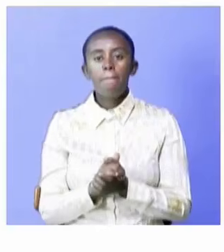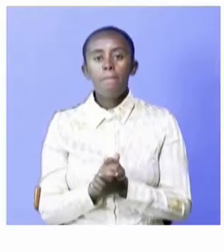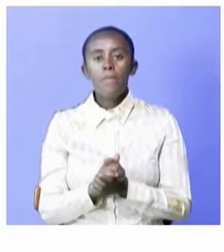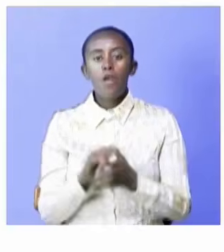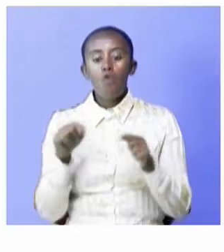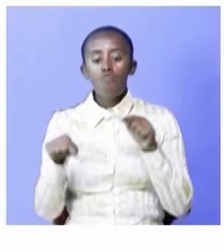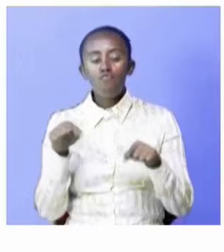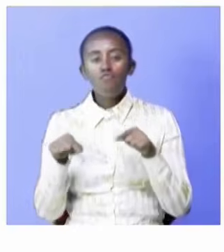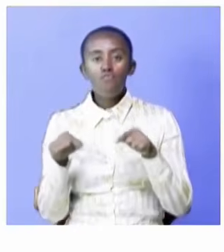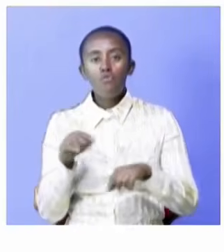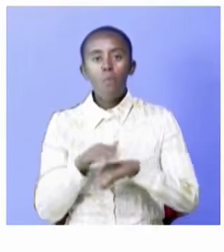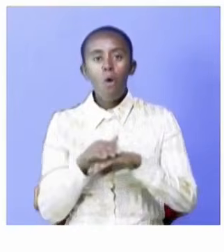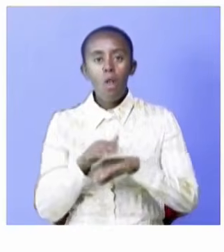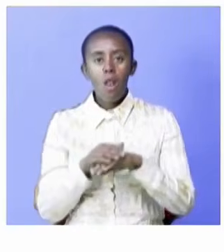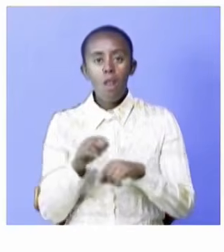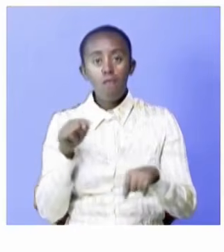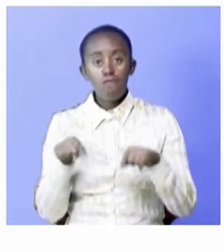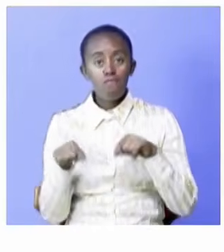football